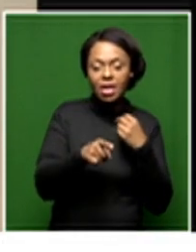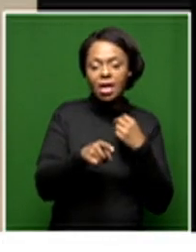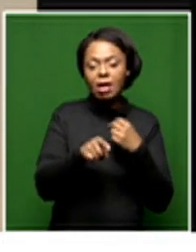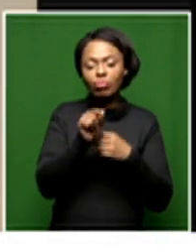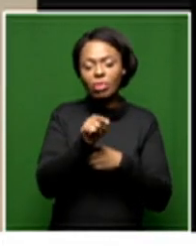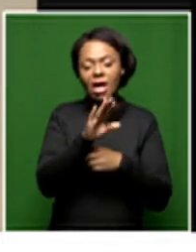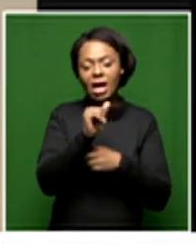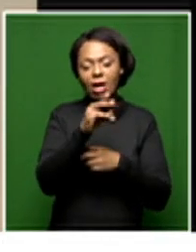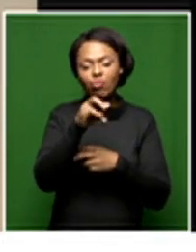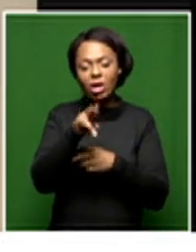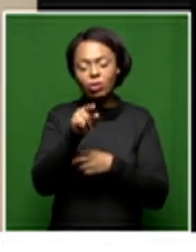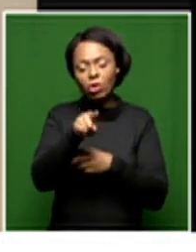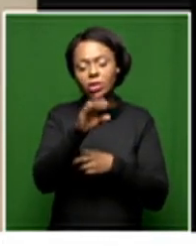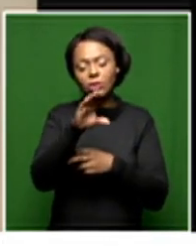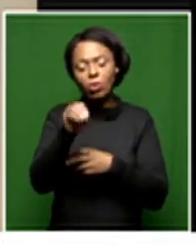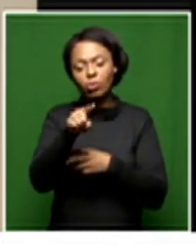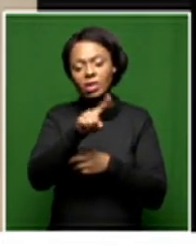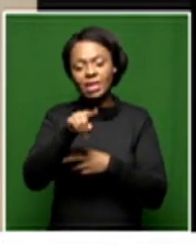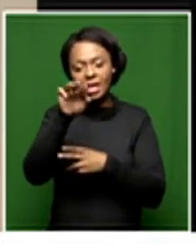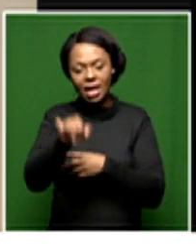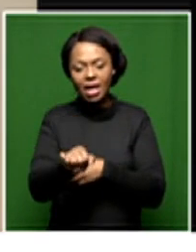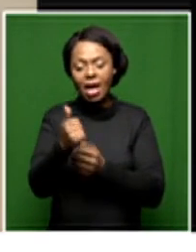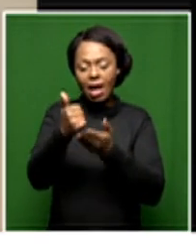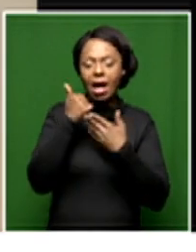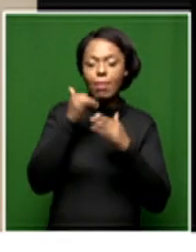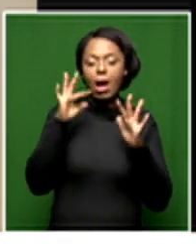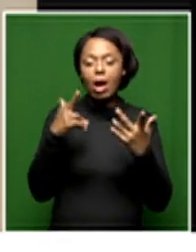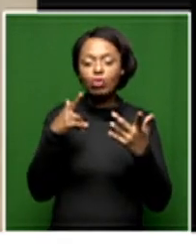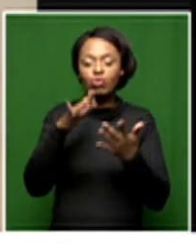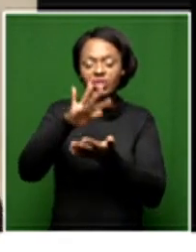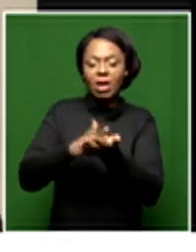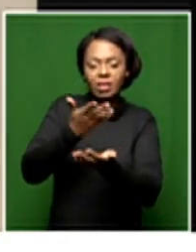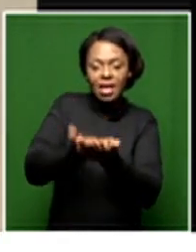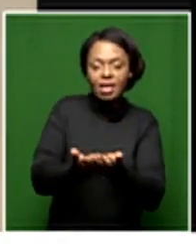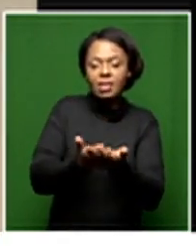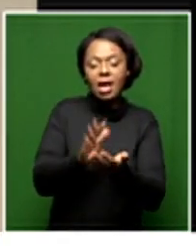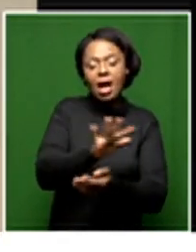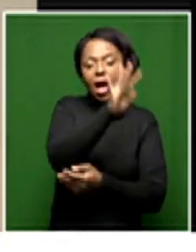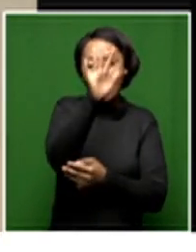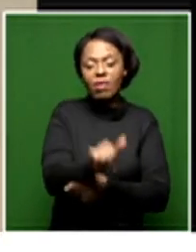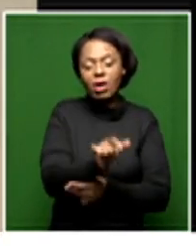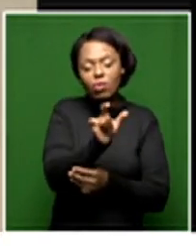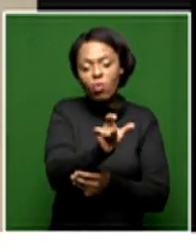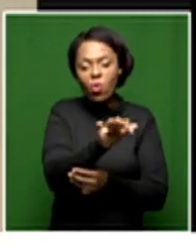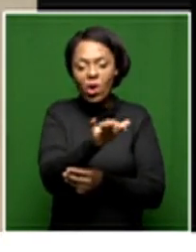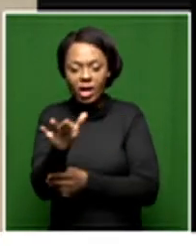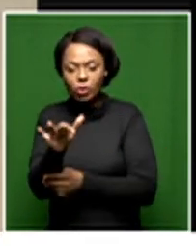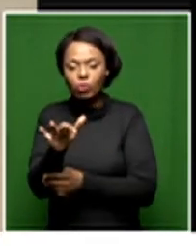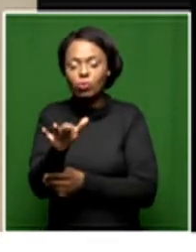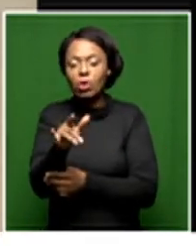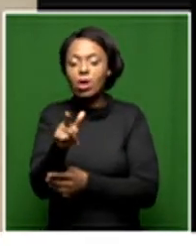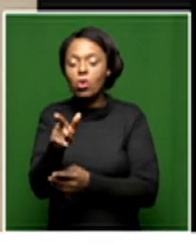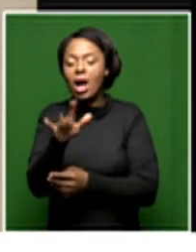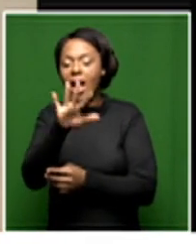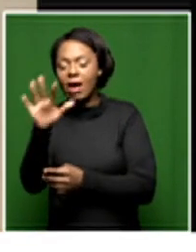cadbury.co.za and just help us by starting to translate African or words into African languages.